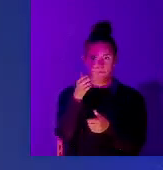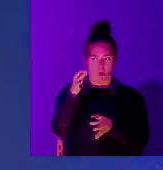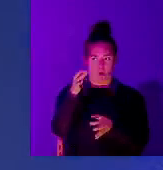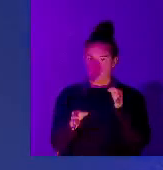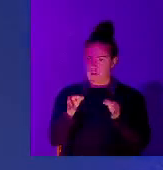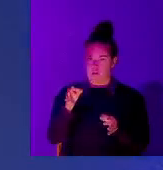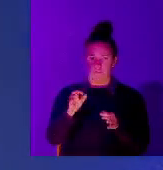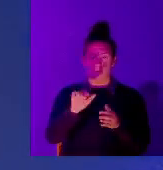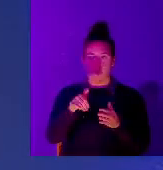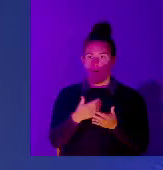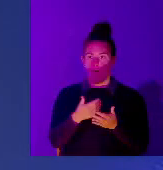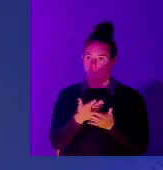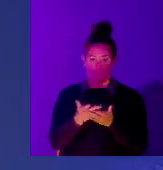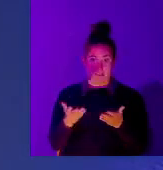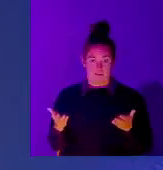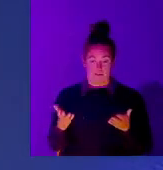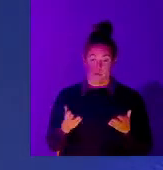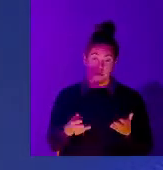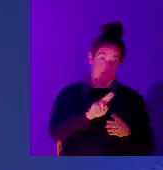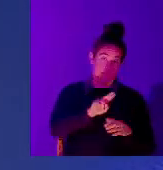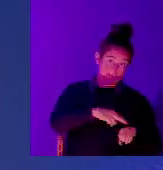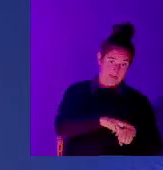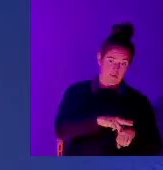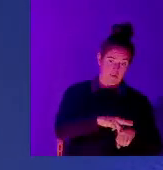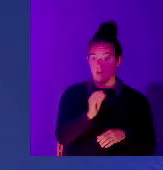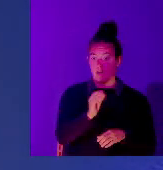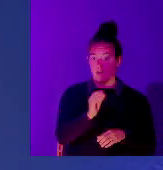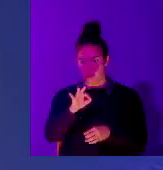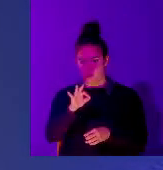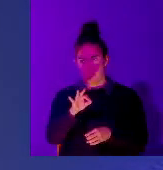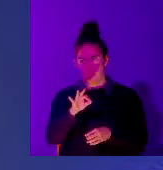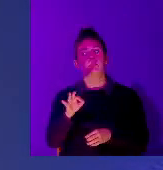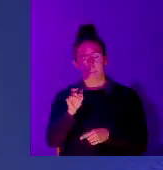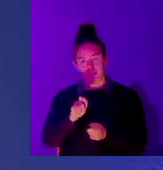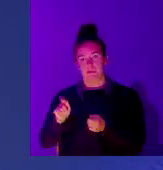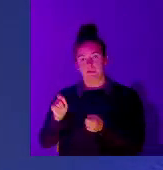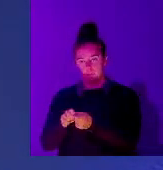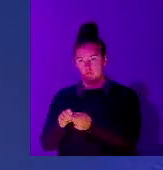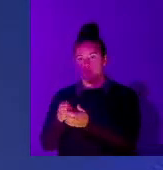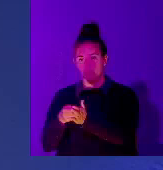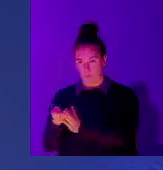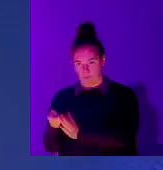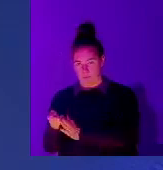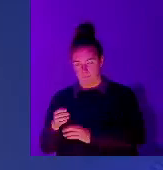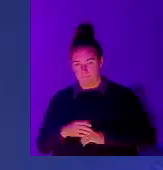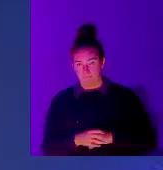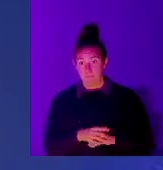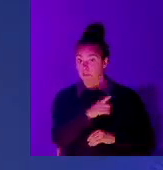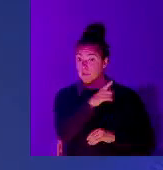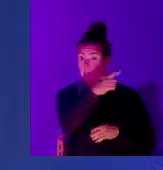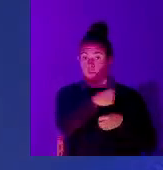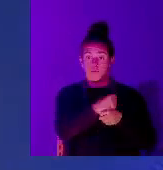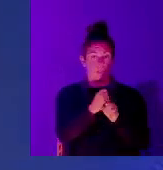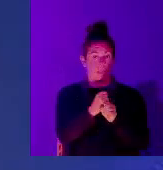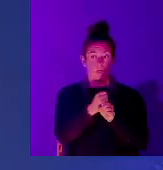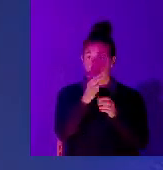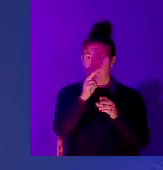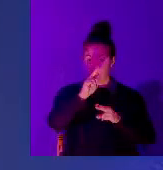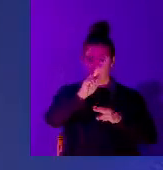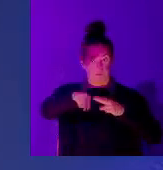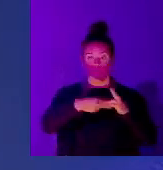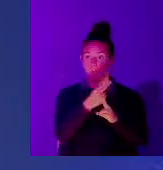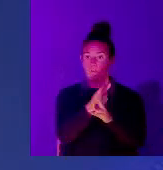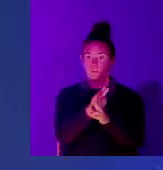and spiritual, especially truth. He created the universe and your life and my